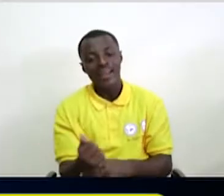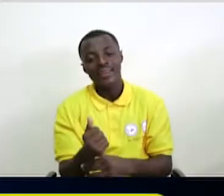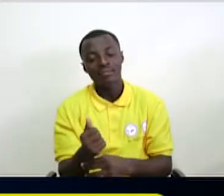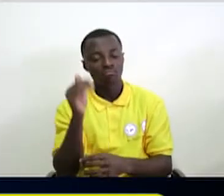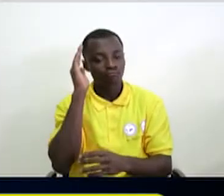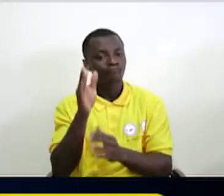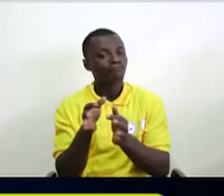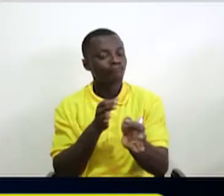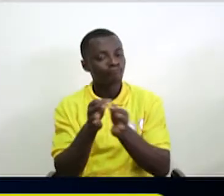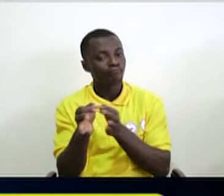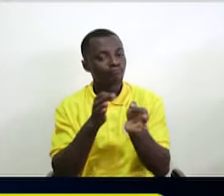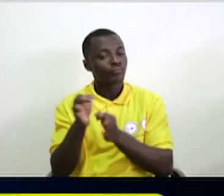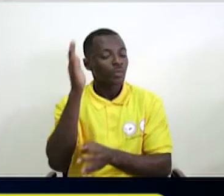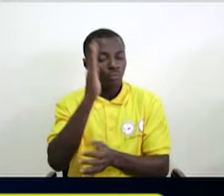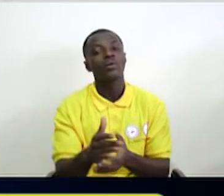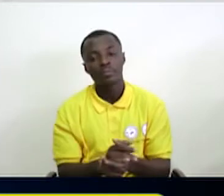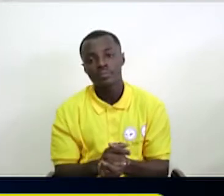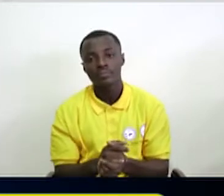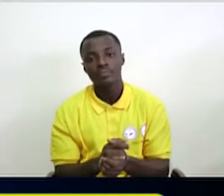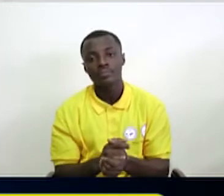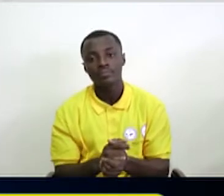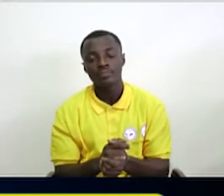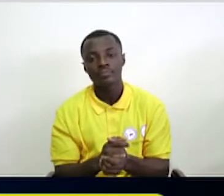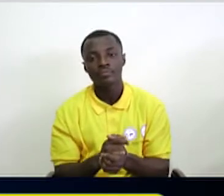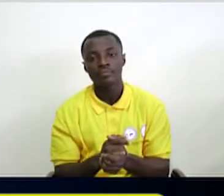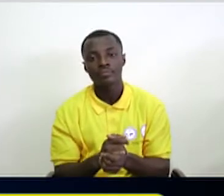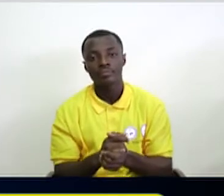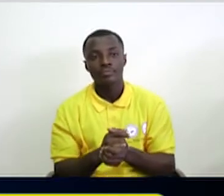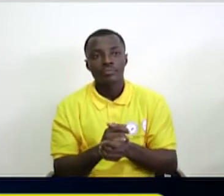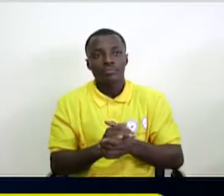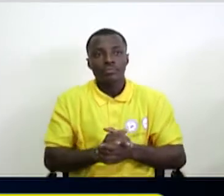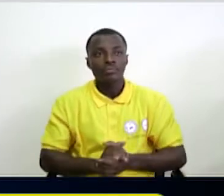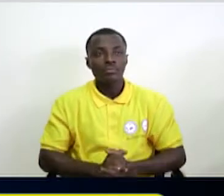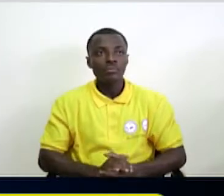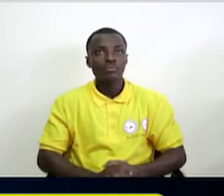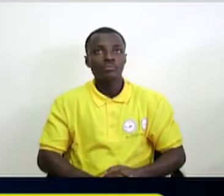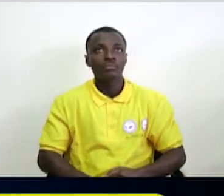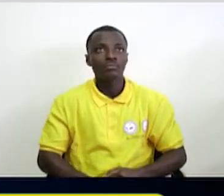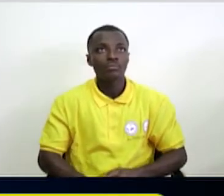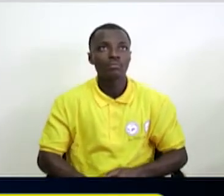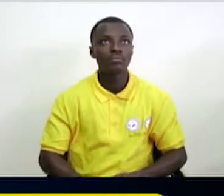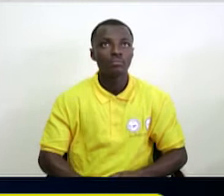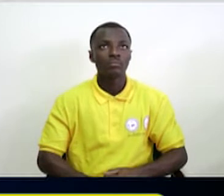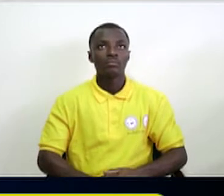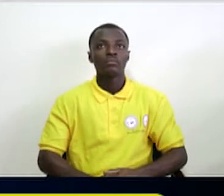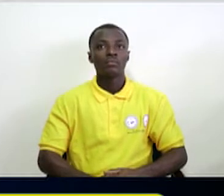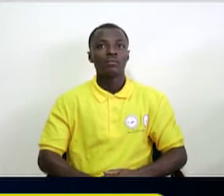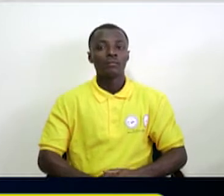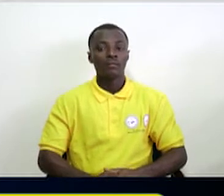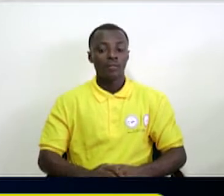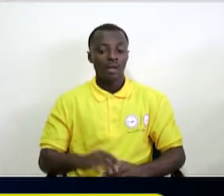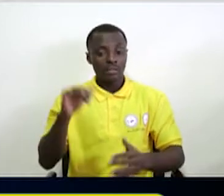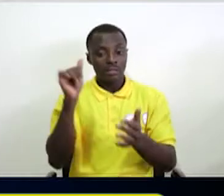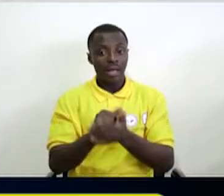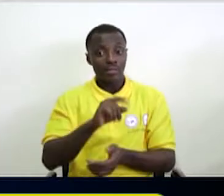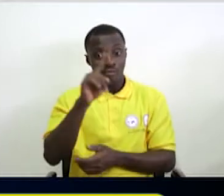so onyankopon ma ne dobe yi ehu amane no owu owu ya ya se. This question lends itself to many answers depending